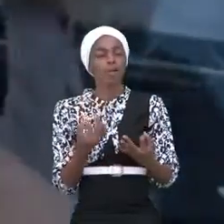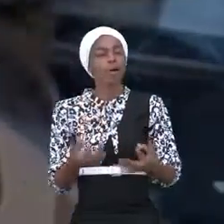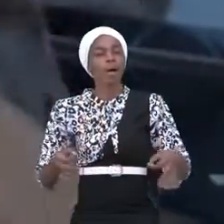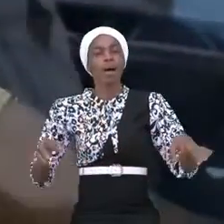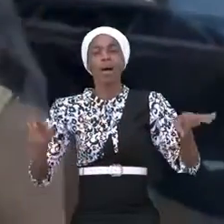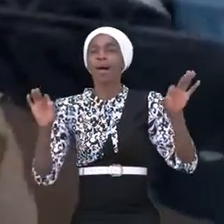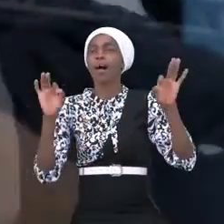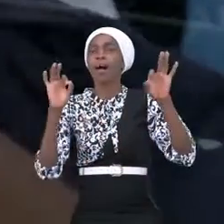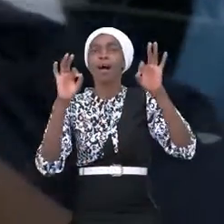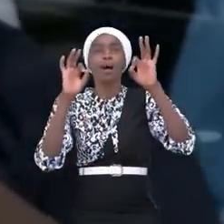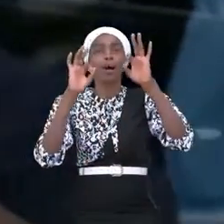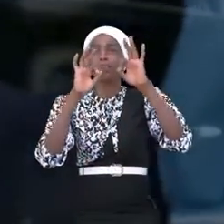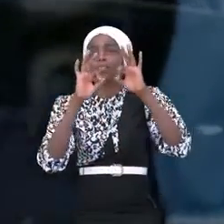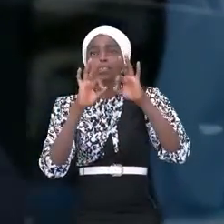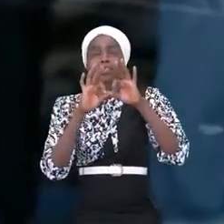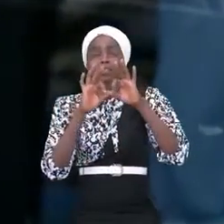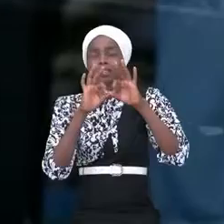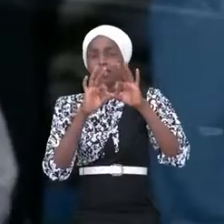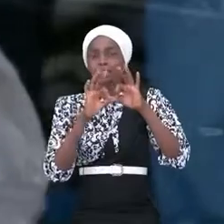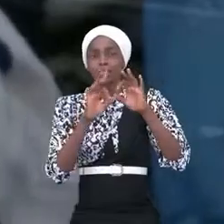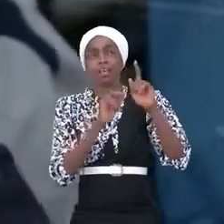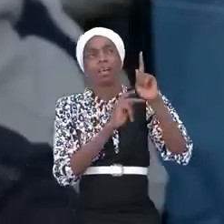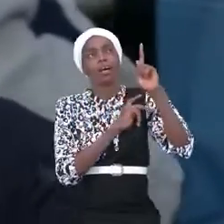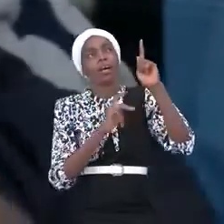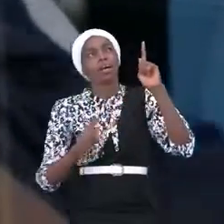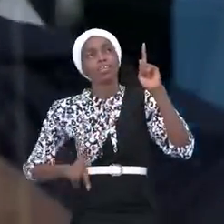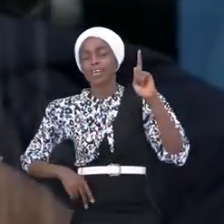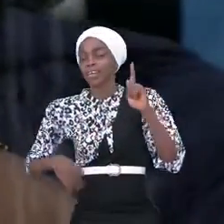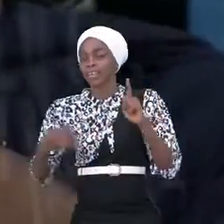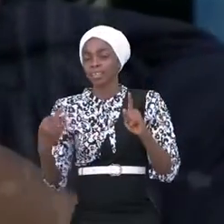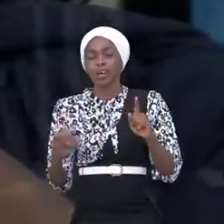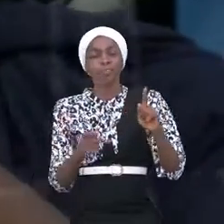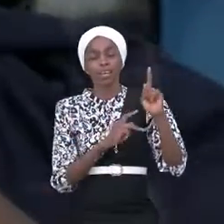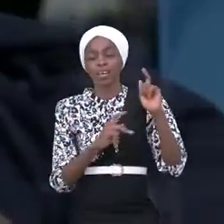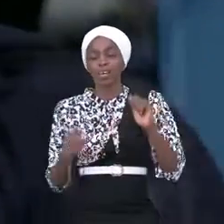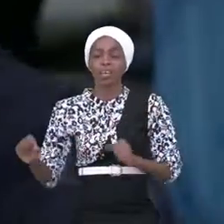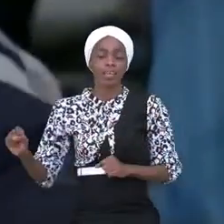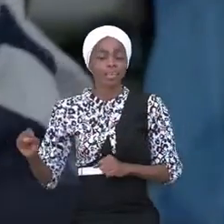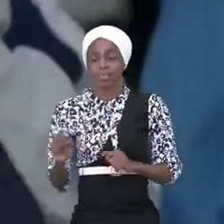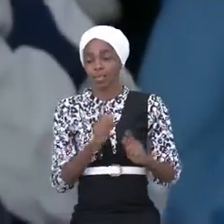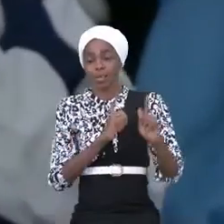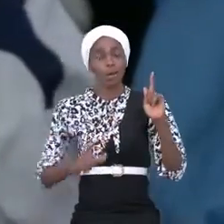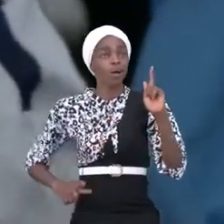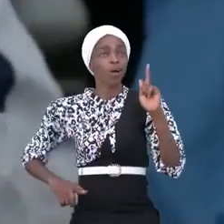You are worthy. Lord of the King of Kings,